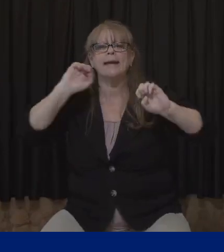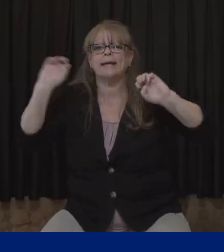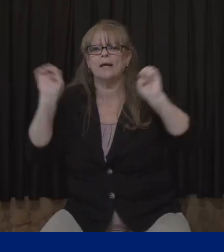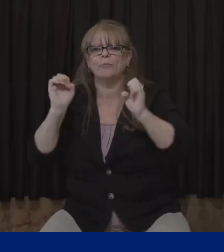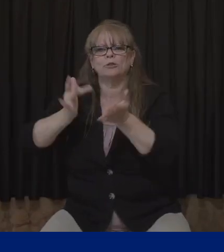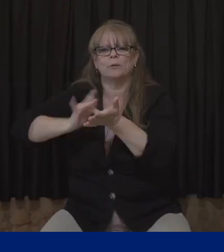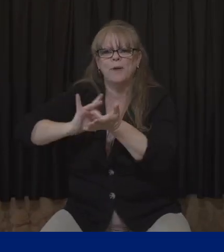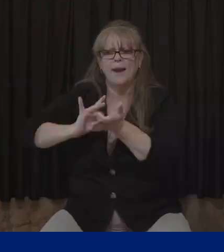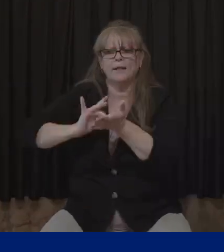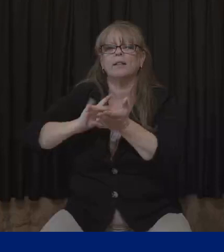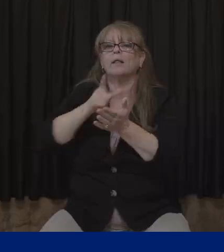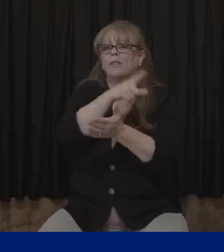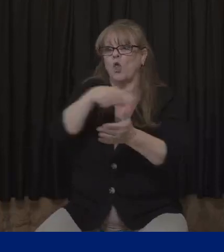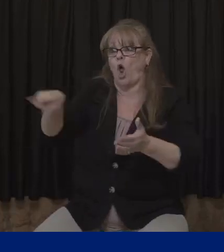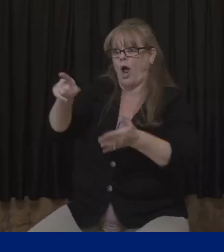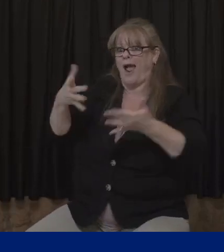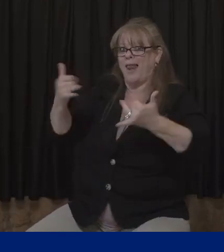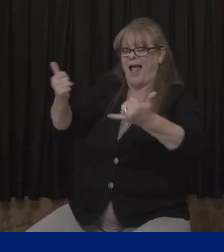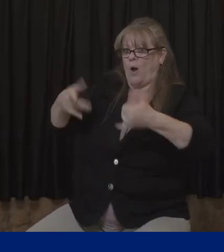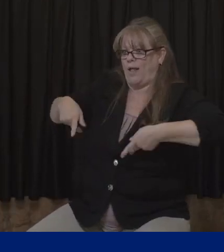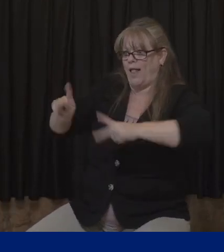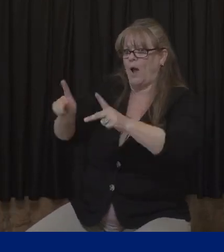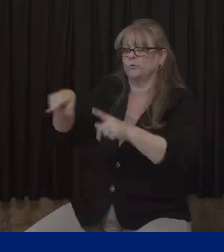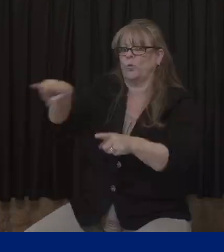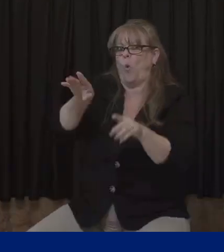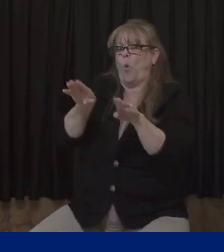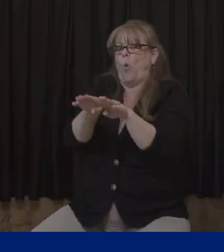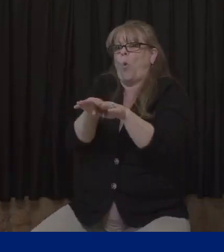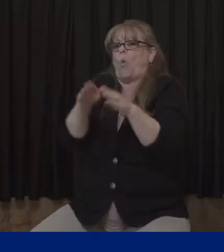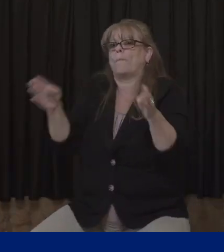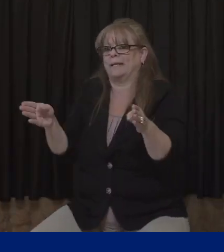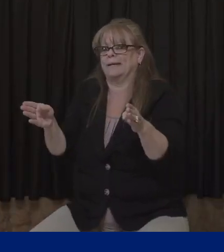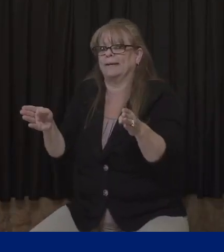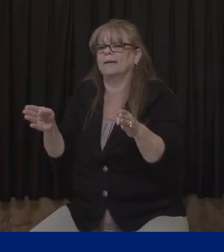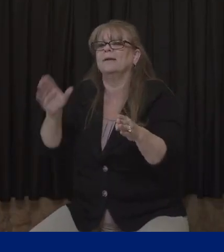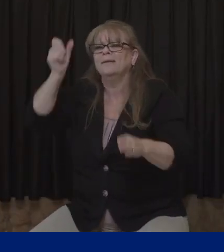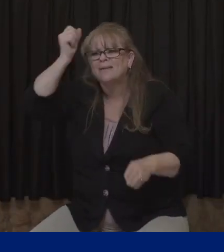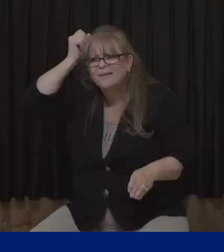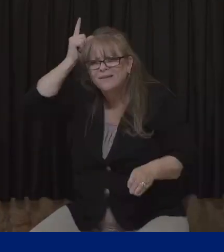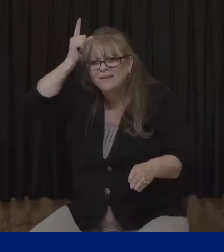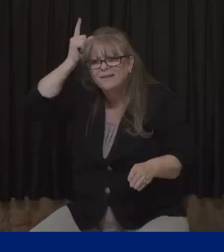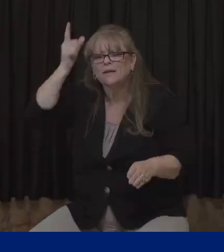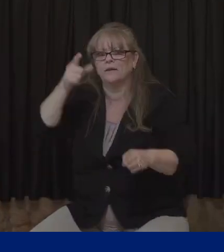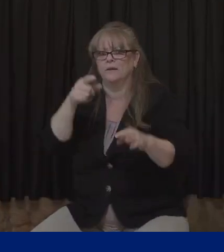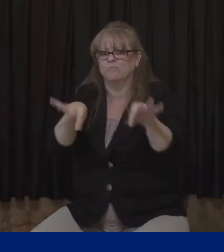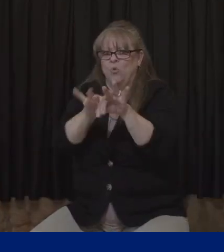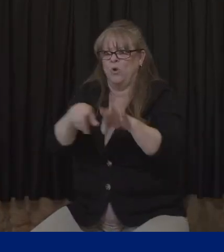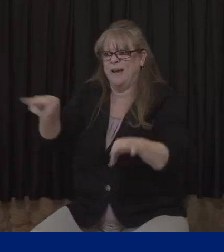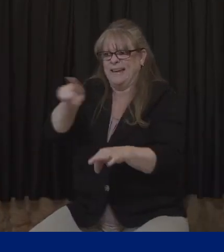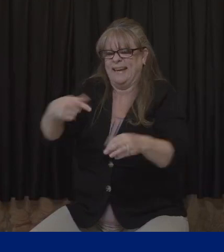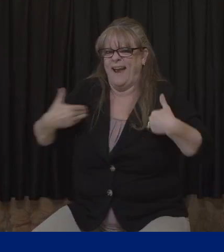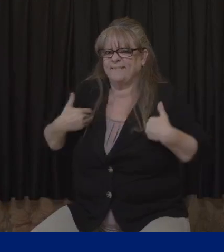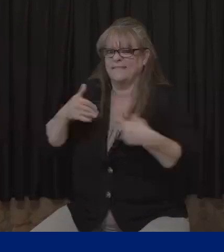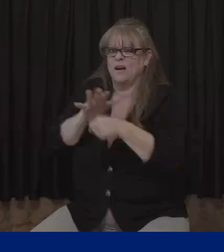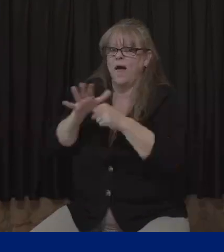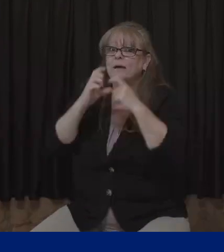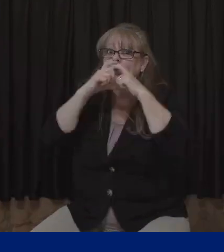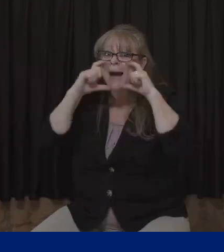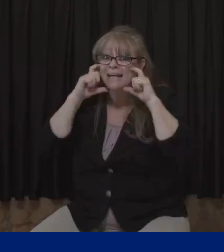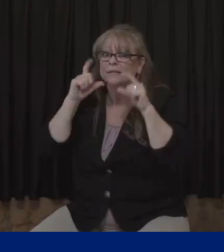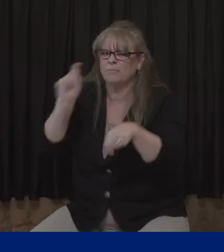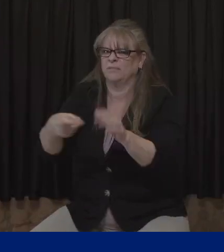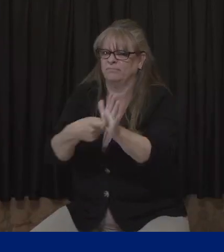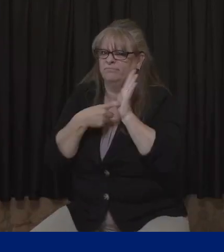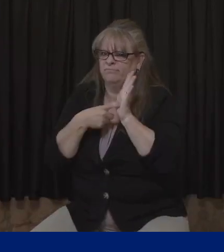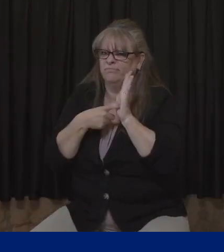personal protection equipment, have enough masks to do that. But it was hard to ask Coloradans not to do these things for 32 days. These are